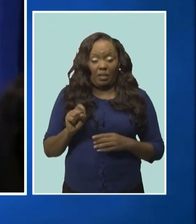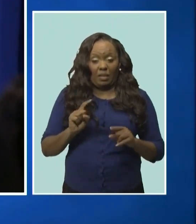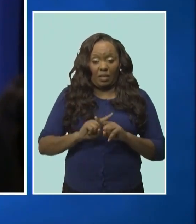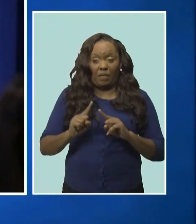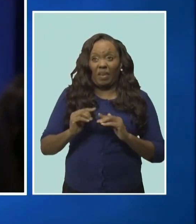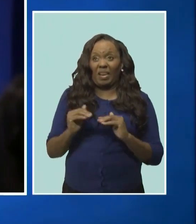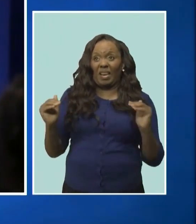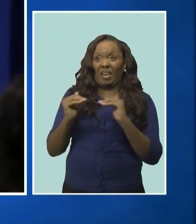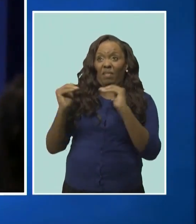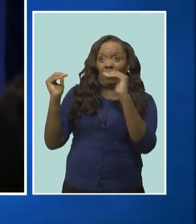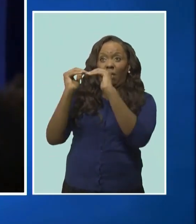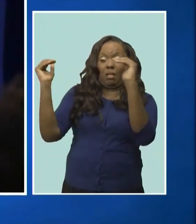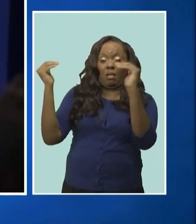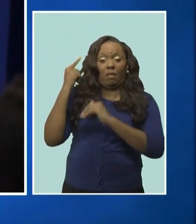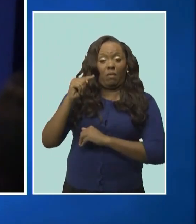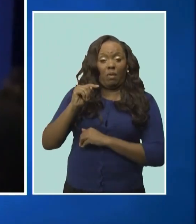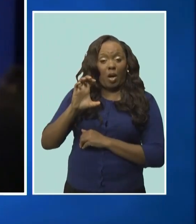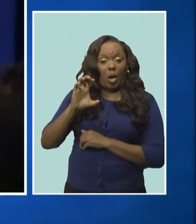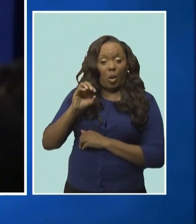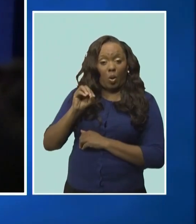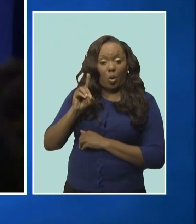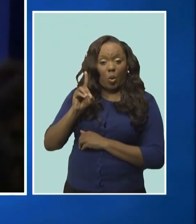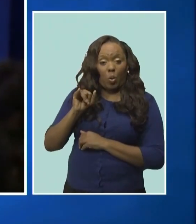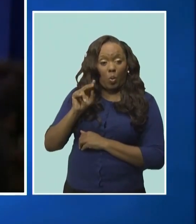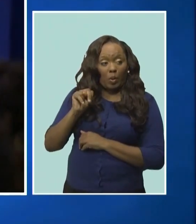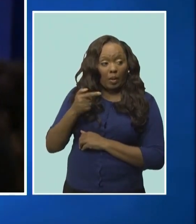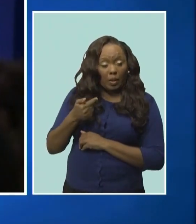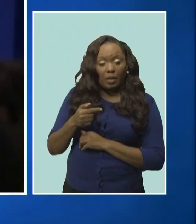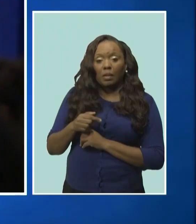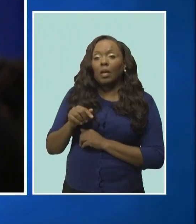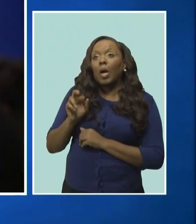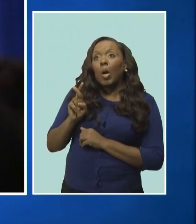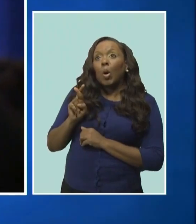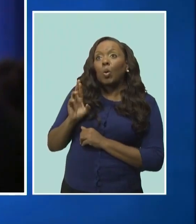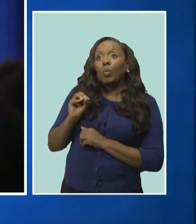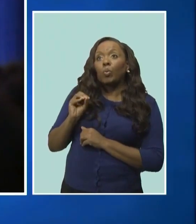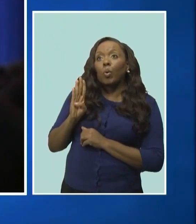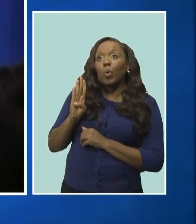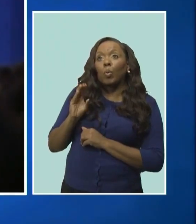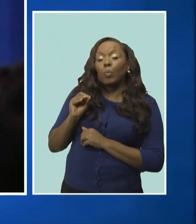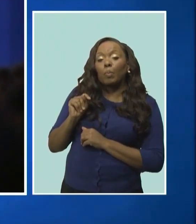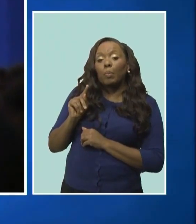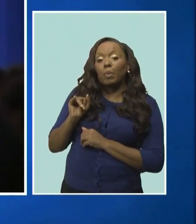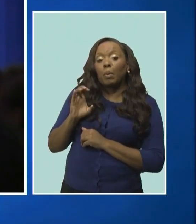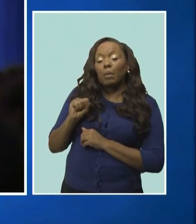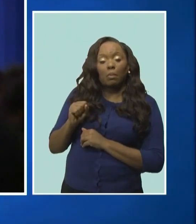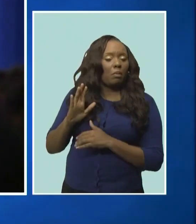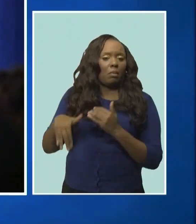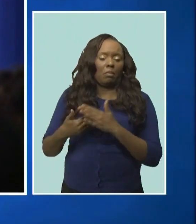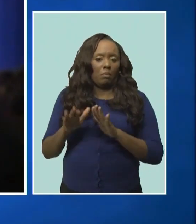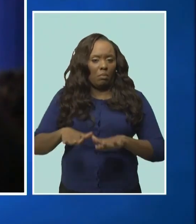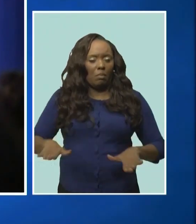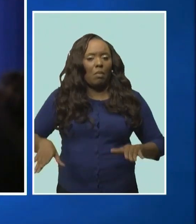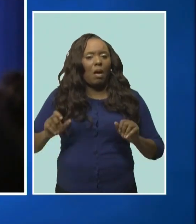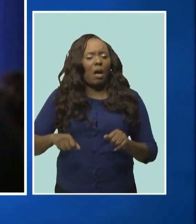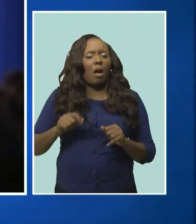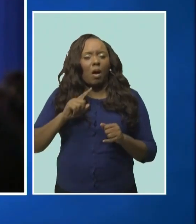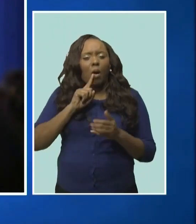the coding, the robotics kits, where all of our children can begin